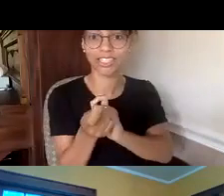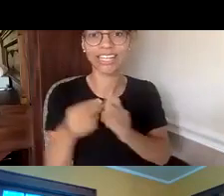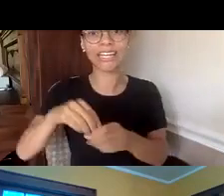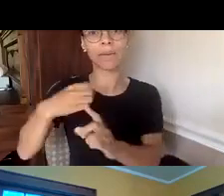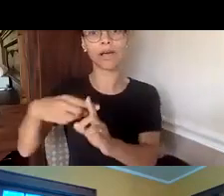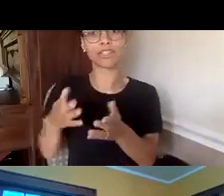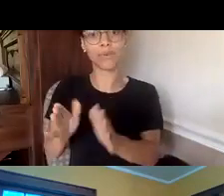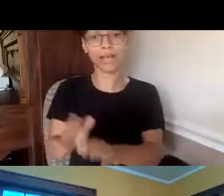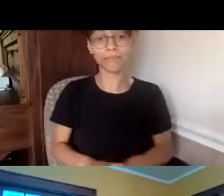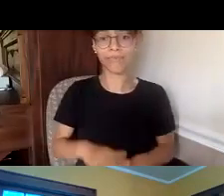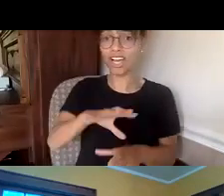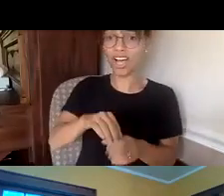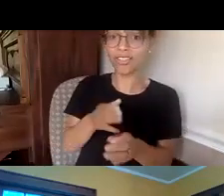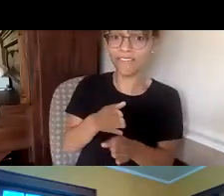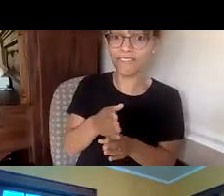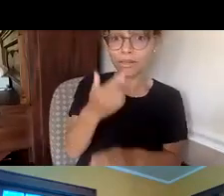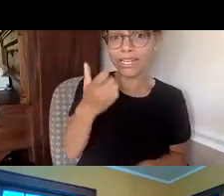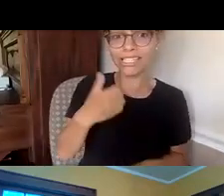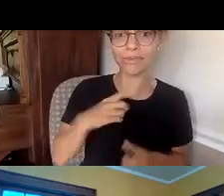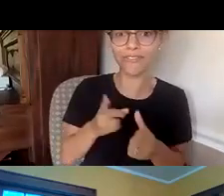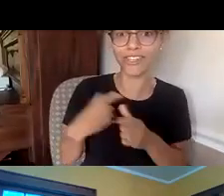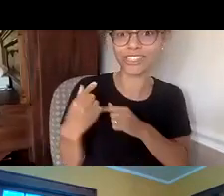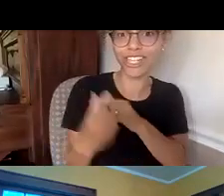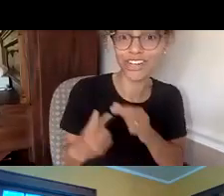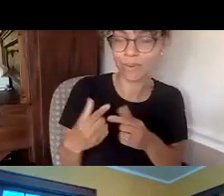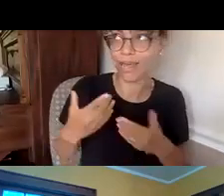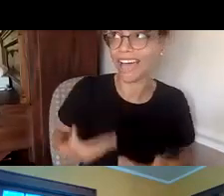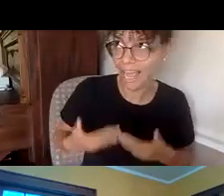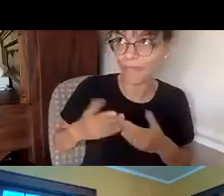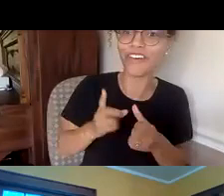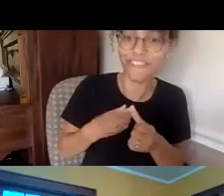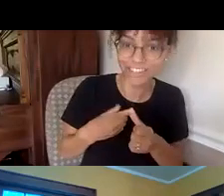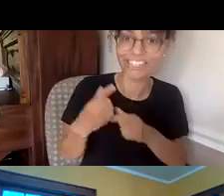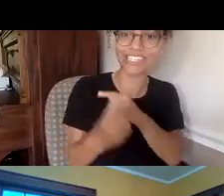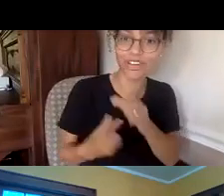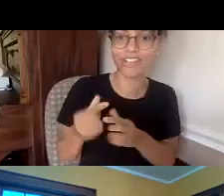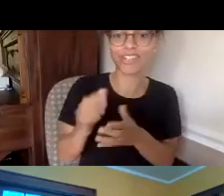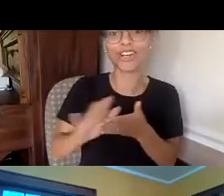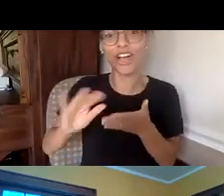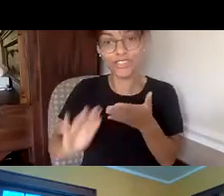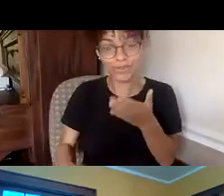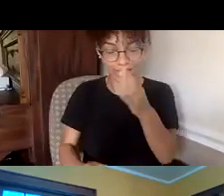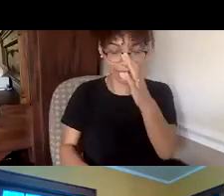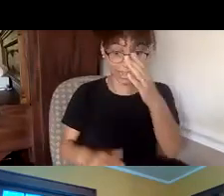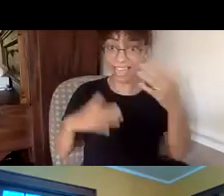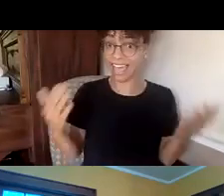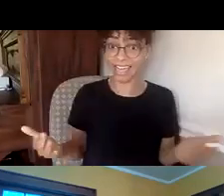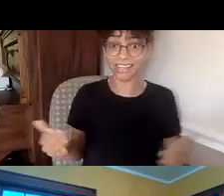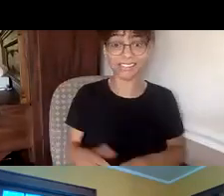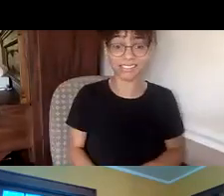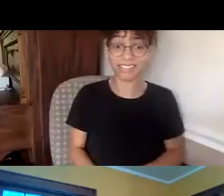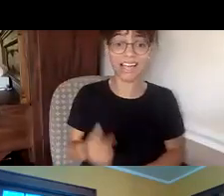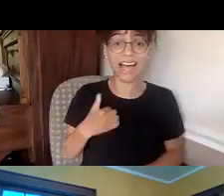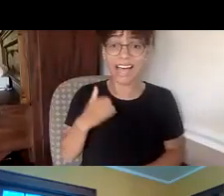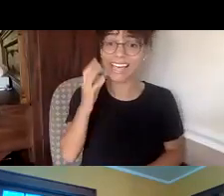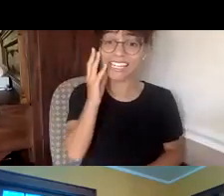I got into the field because I was a first generation, I guess I am, a first generation college student. And I